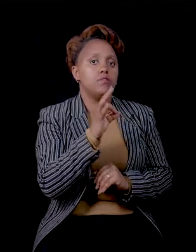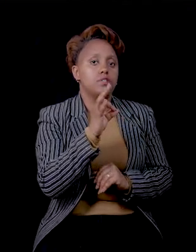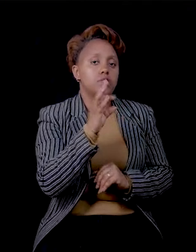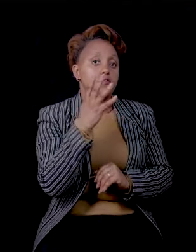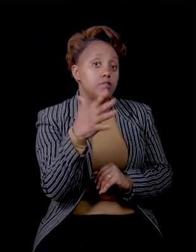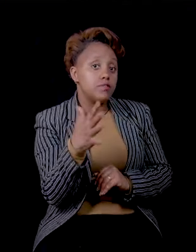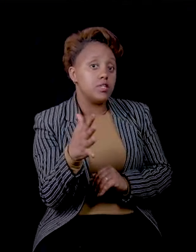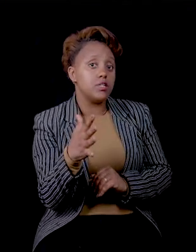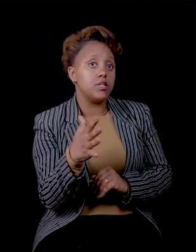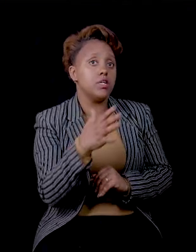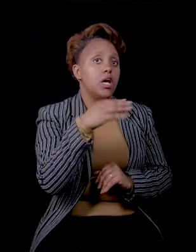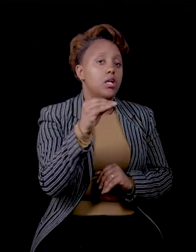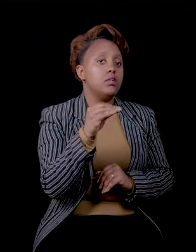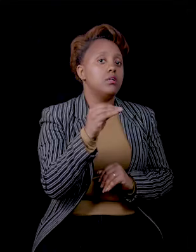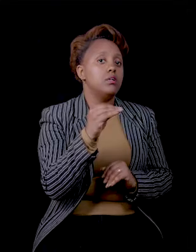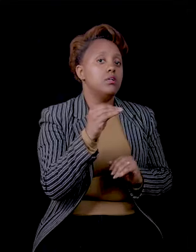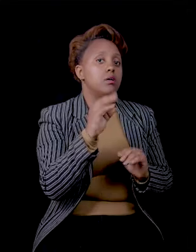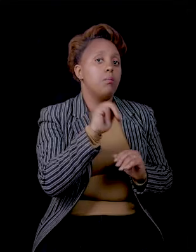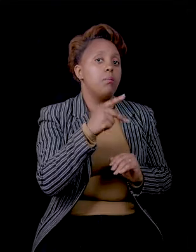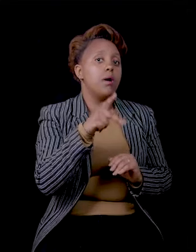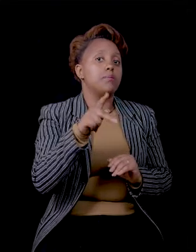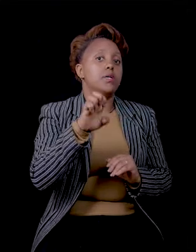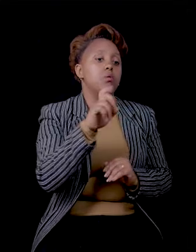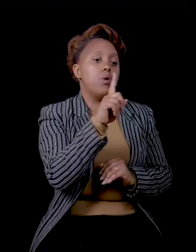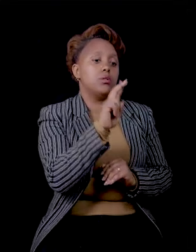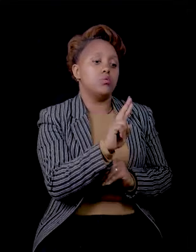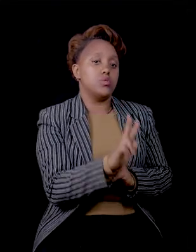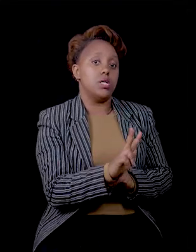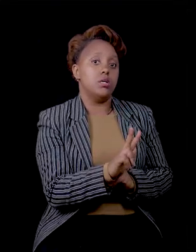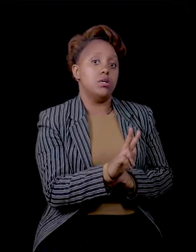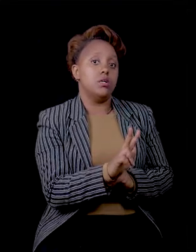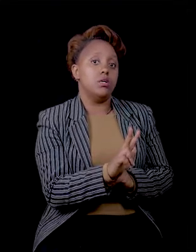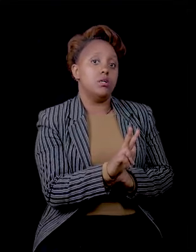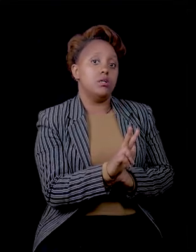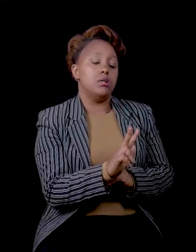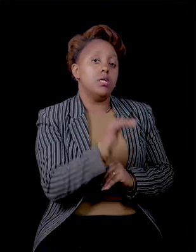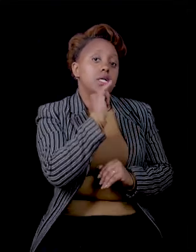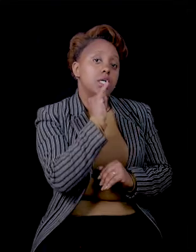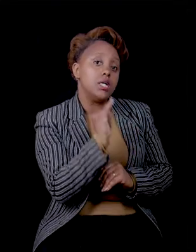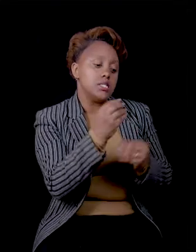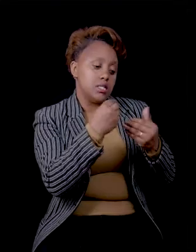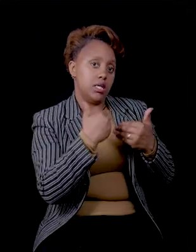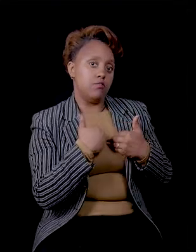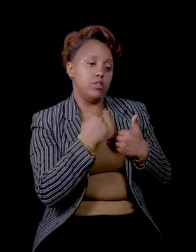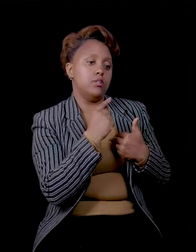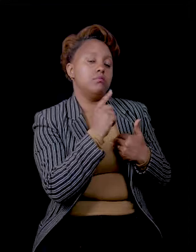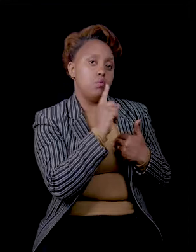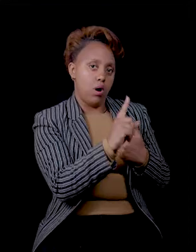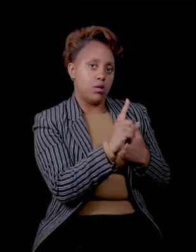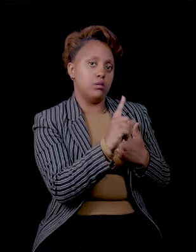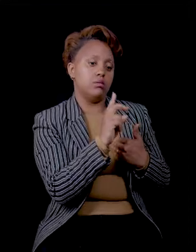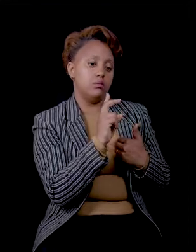f of 3 is 15, the mapping 1, 2, and 3 is given into